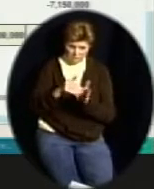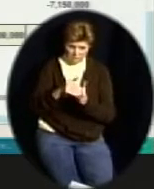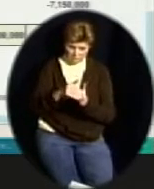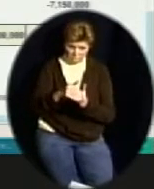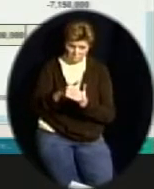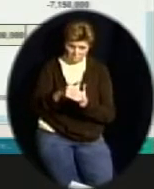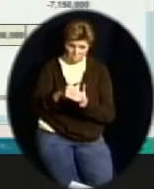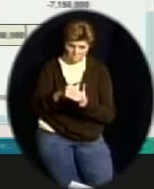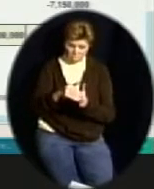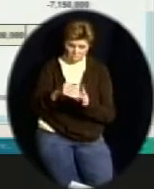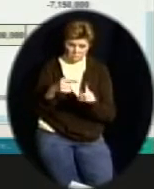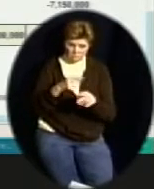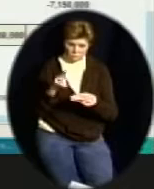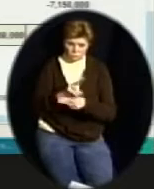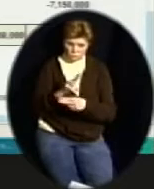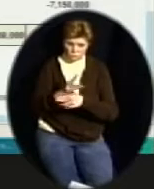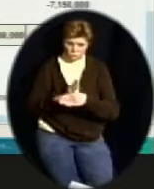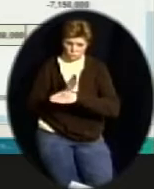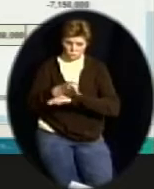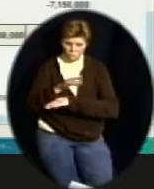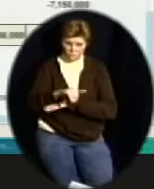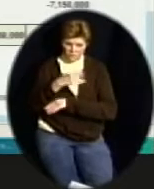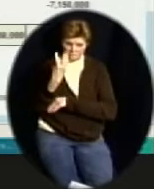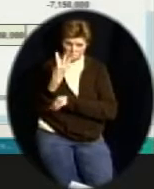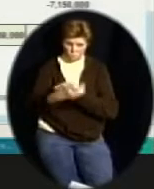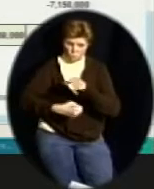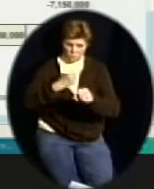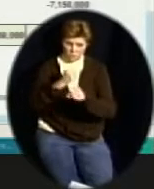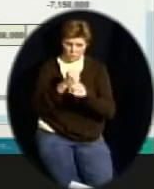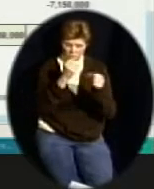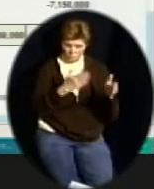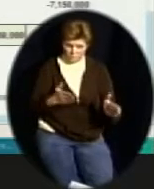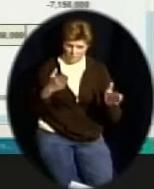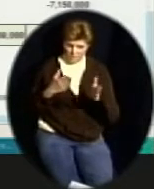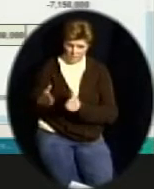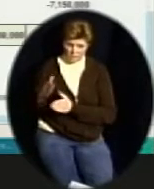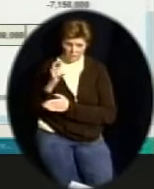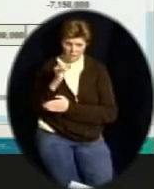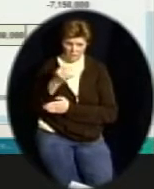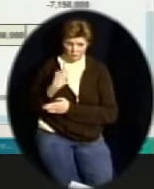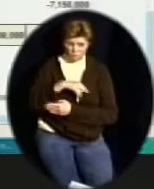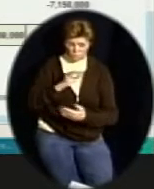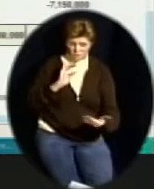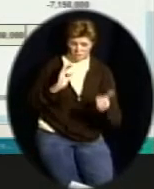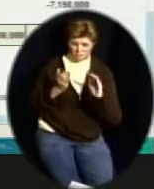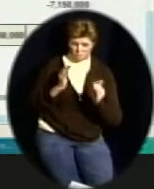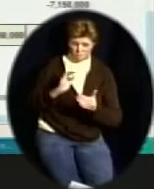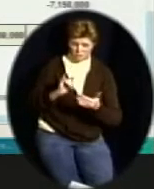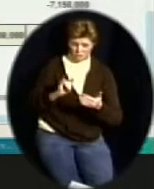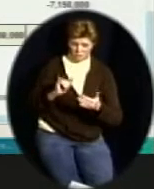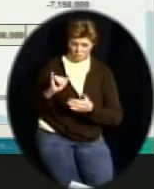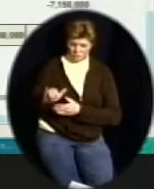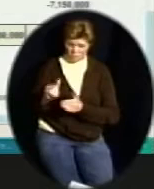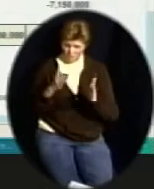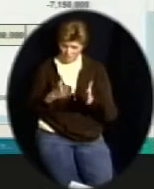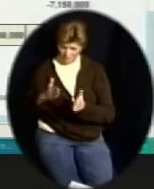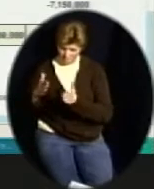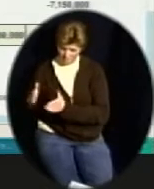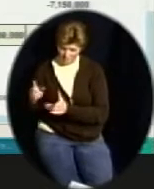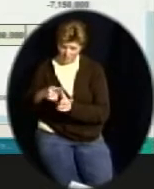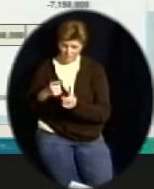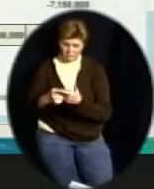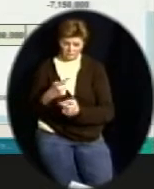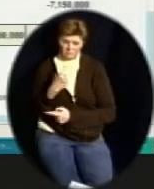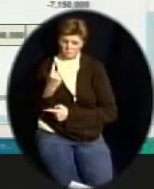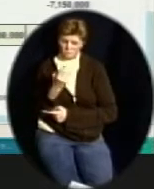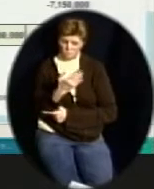plan. If we compare that type of a plan, the only thing changing is the availability of the mill levy, that being